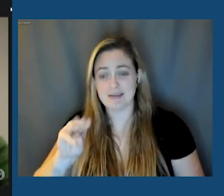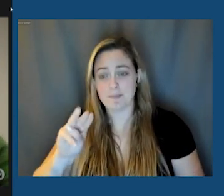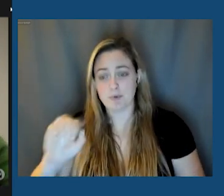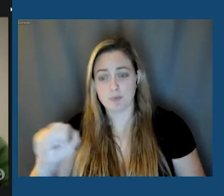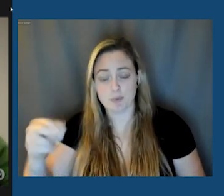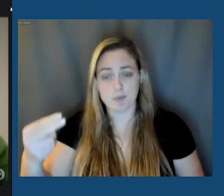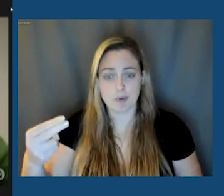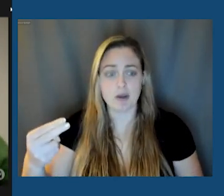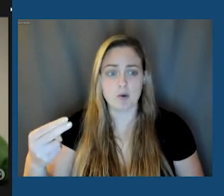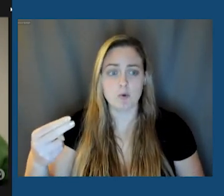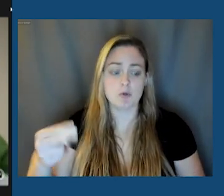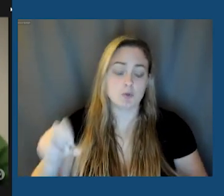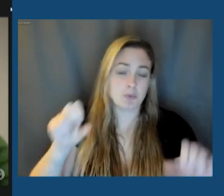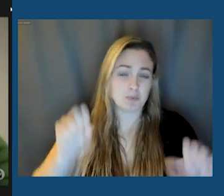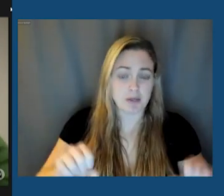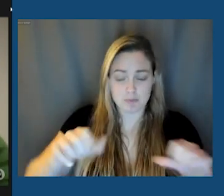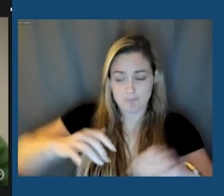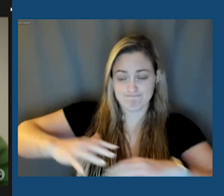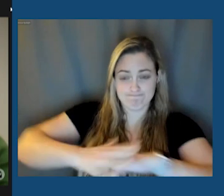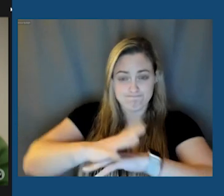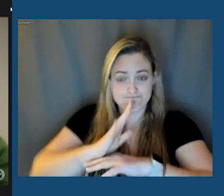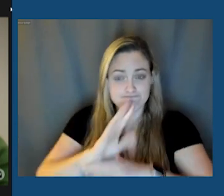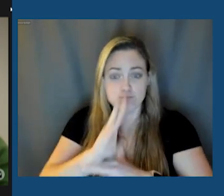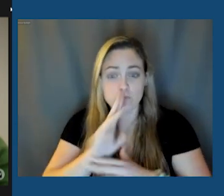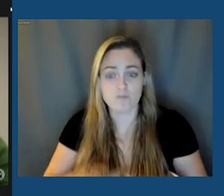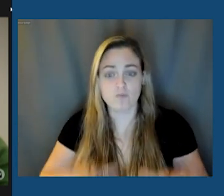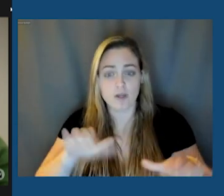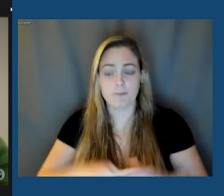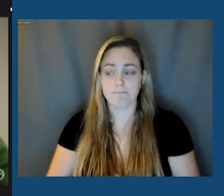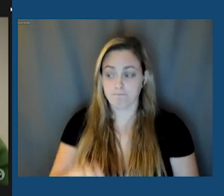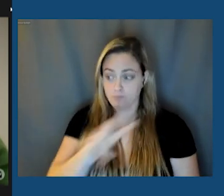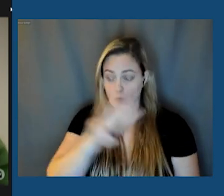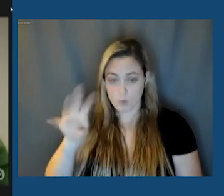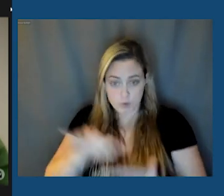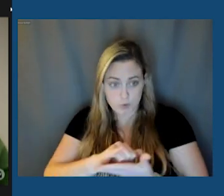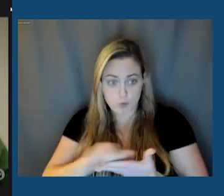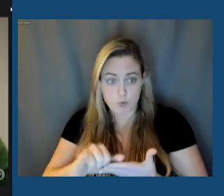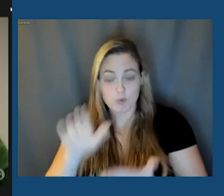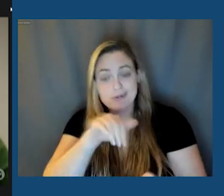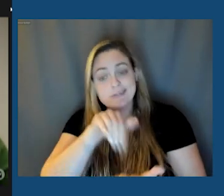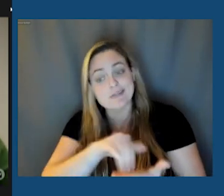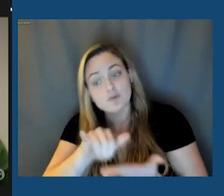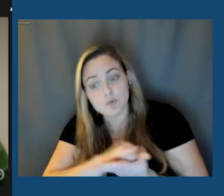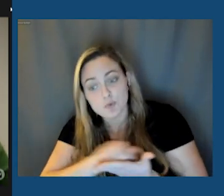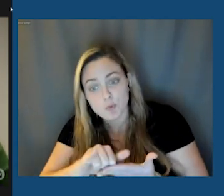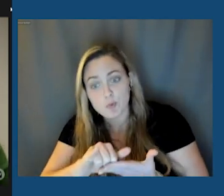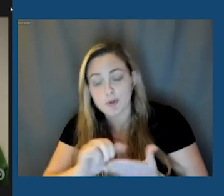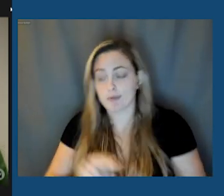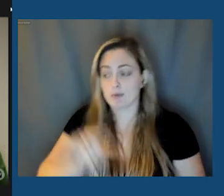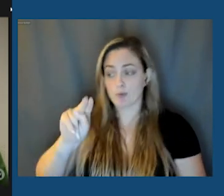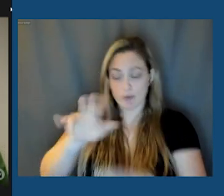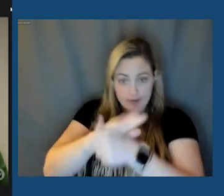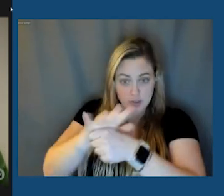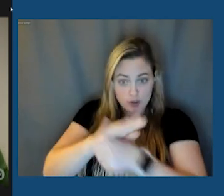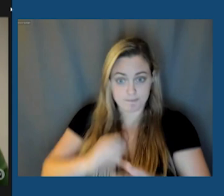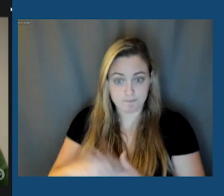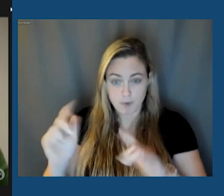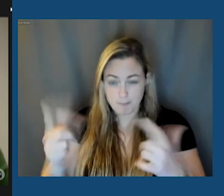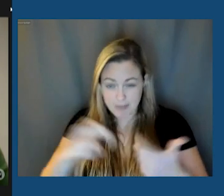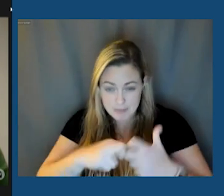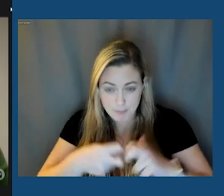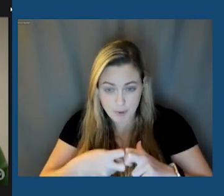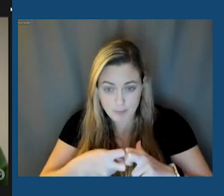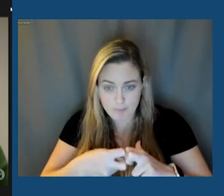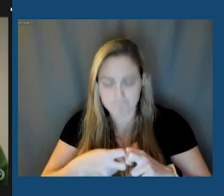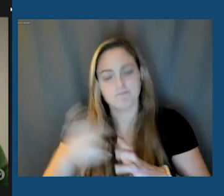moderate coastal flooding. Now over in Western New York, Central New York, and the North Country, our biggest concern are the high